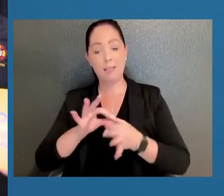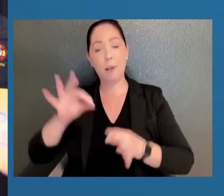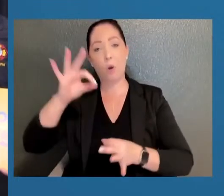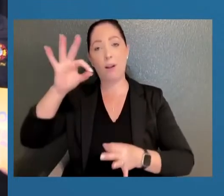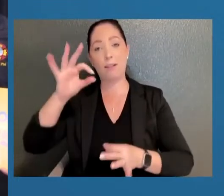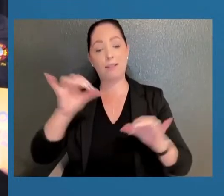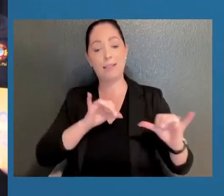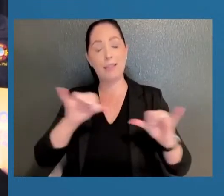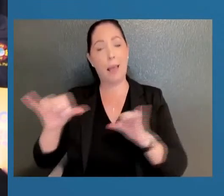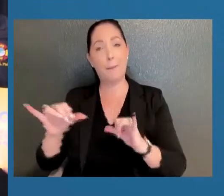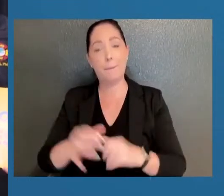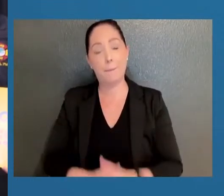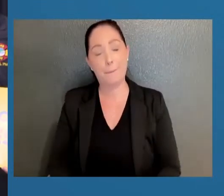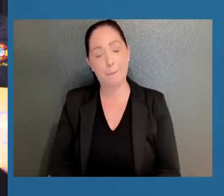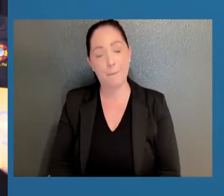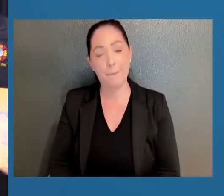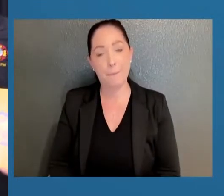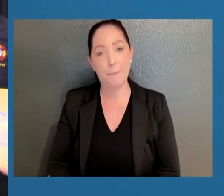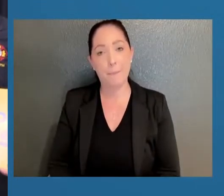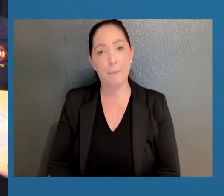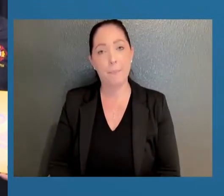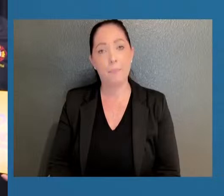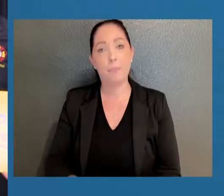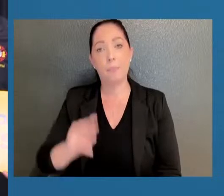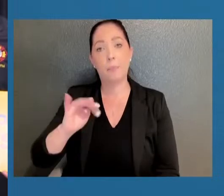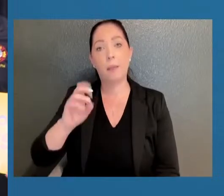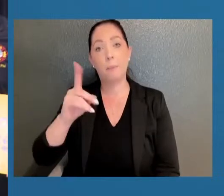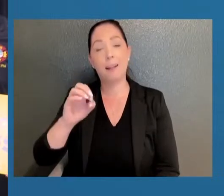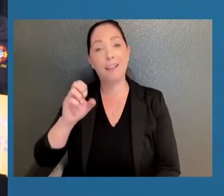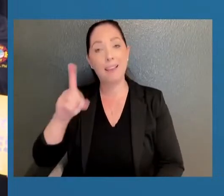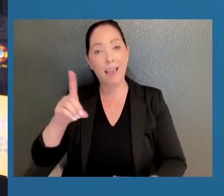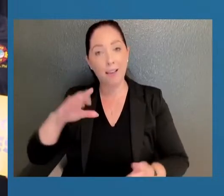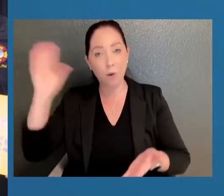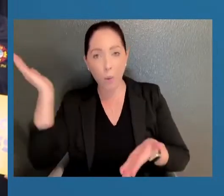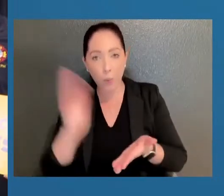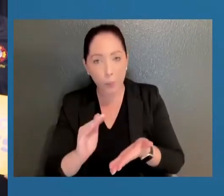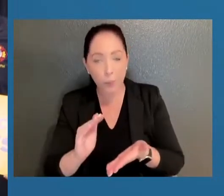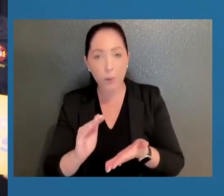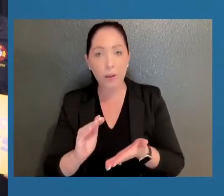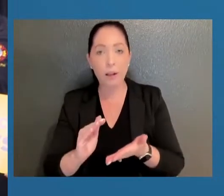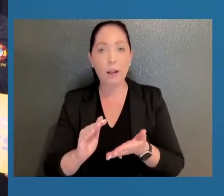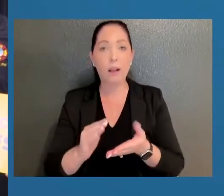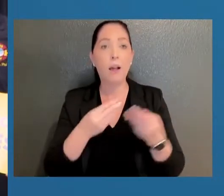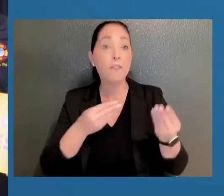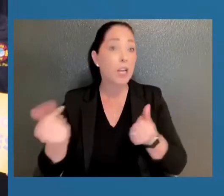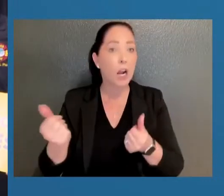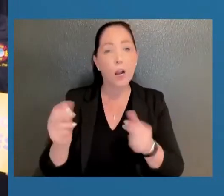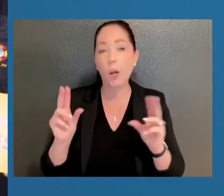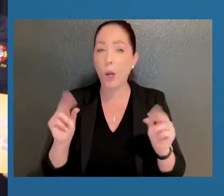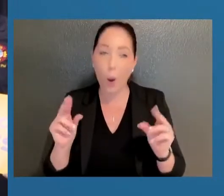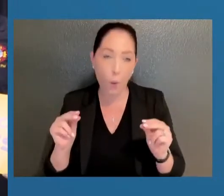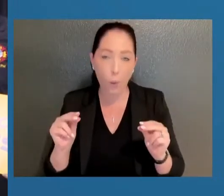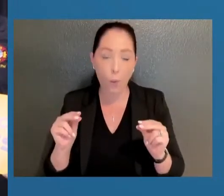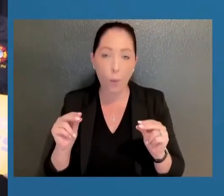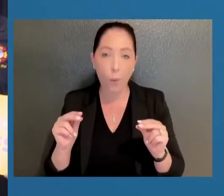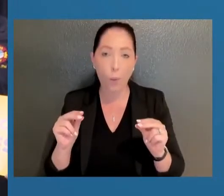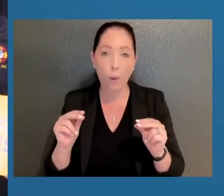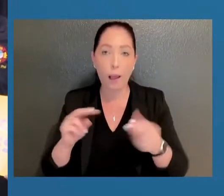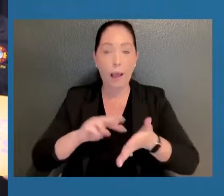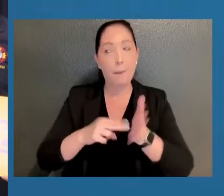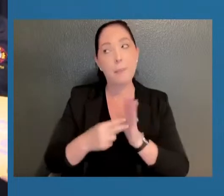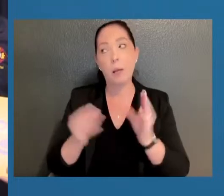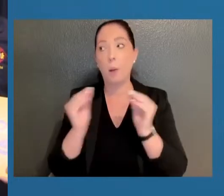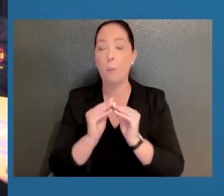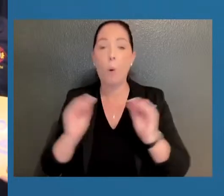So cutting Medicaid doesn't create efficiency. It creates emergencies, as we talked about earlier, emergency